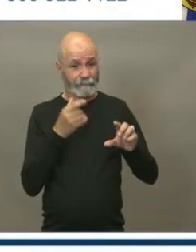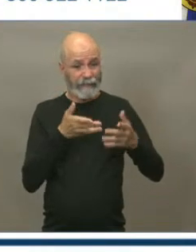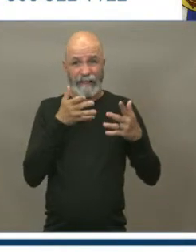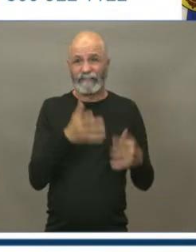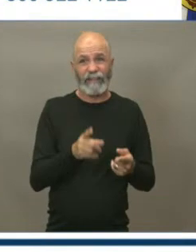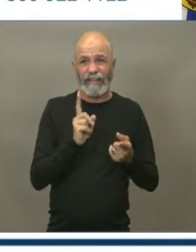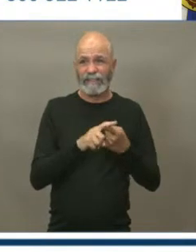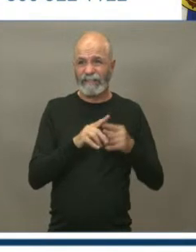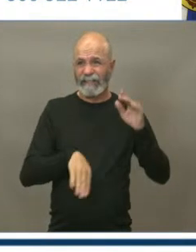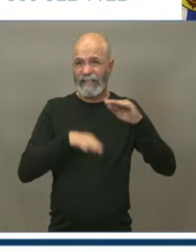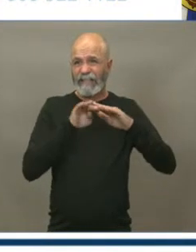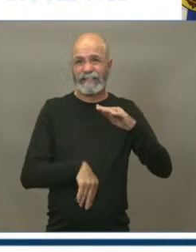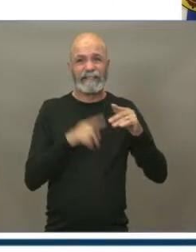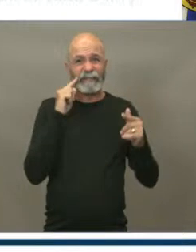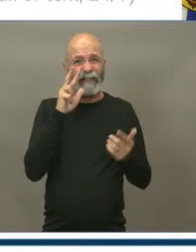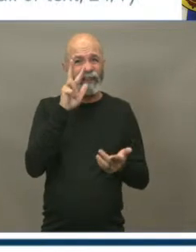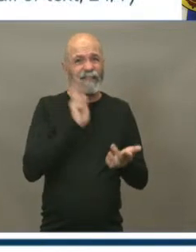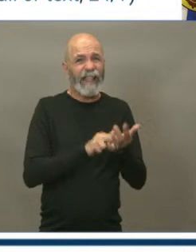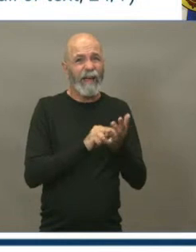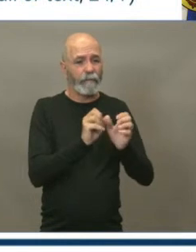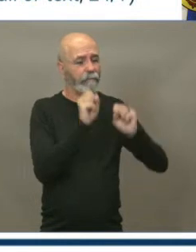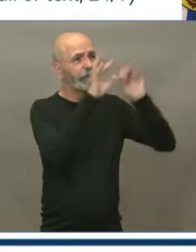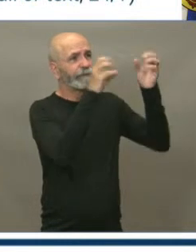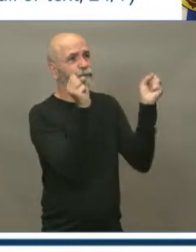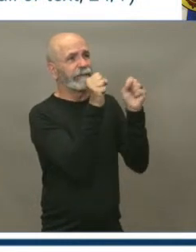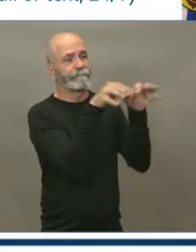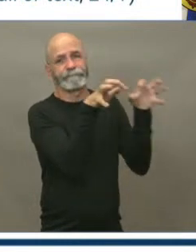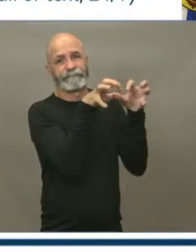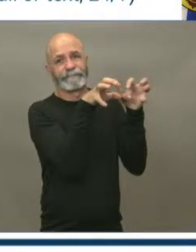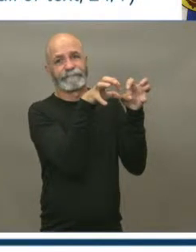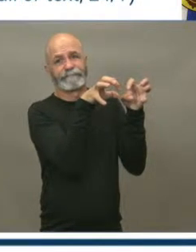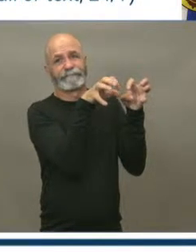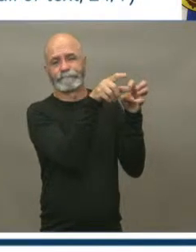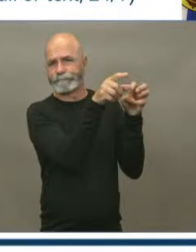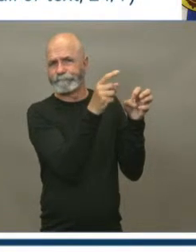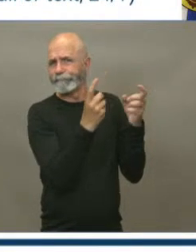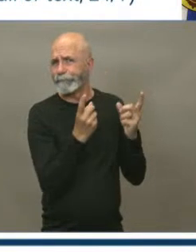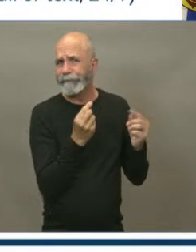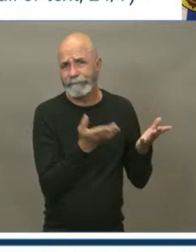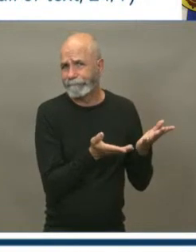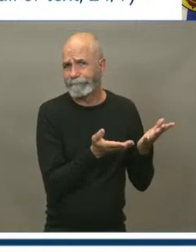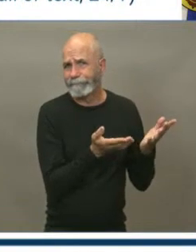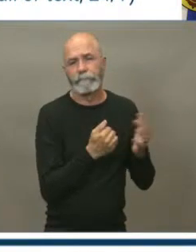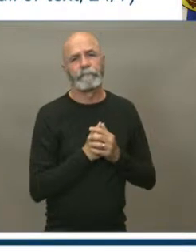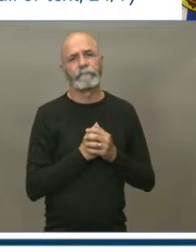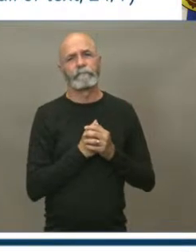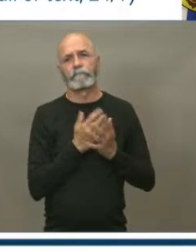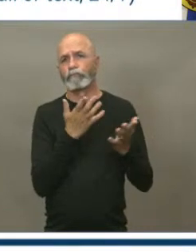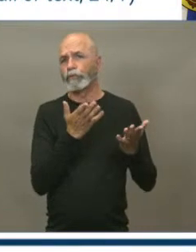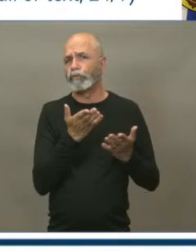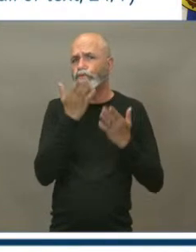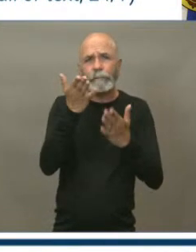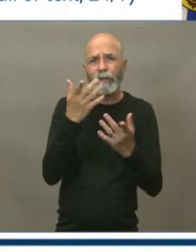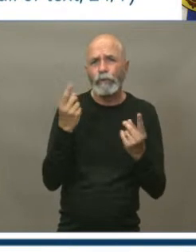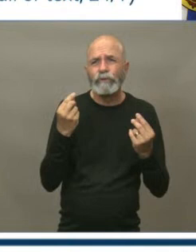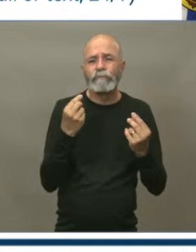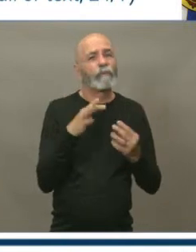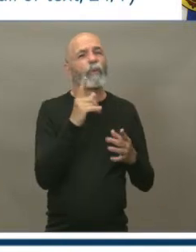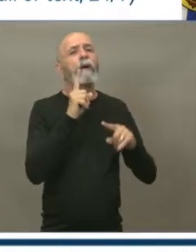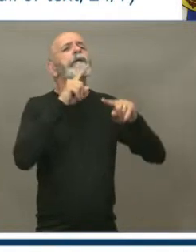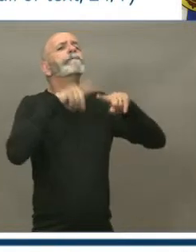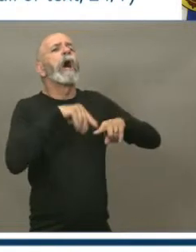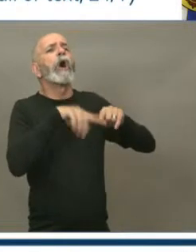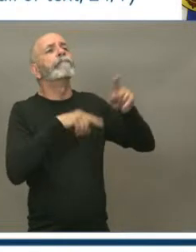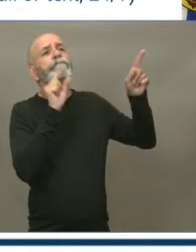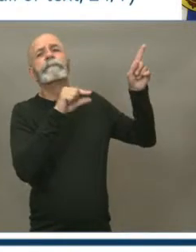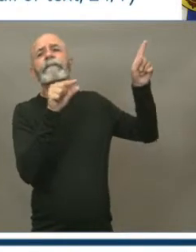that we have in the fridge? Like, is there any consideration to making those second doses at this point, or is it still dependent on what comes out of the NACI recommendation?